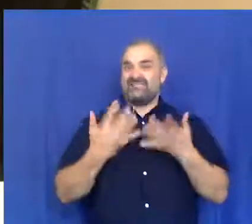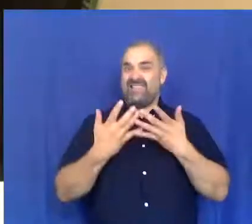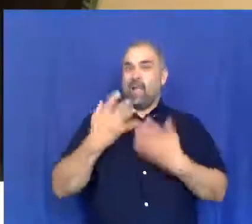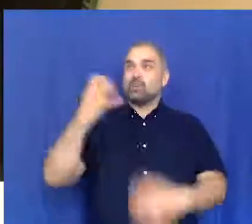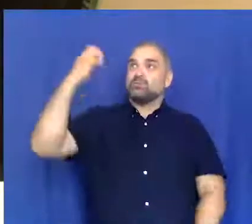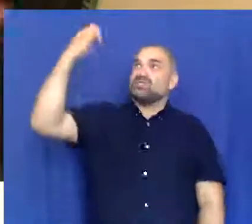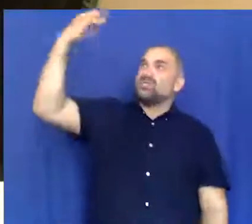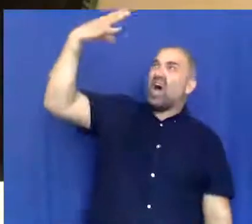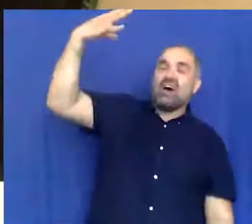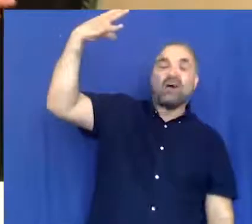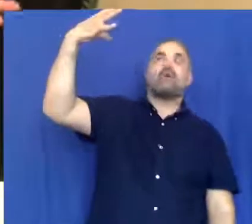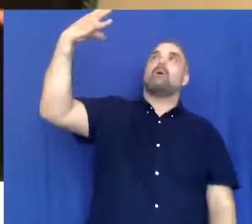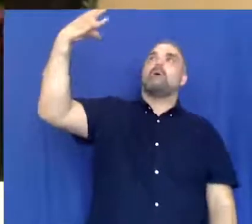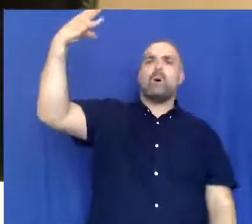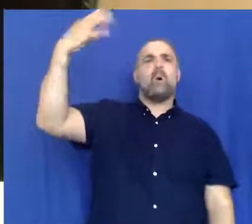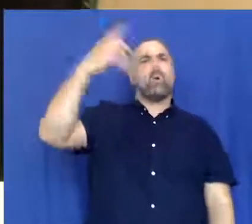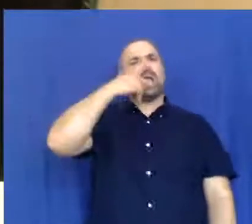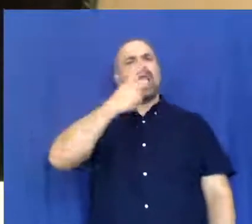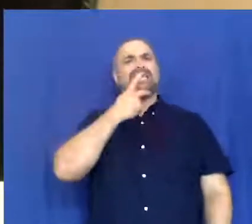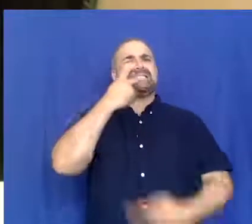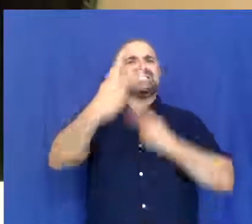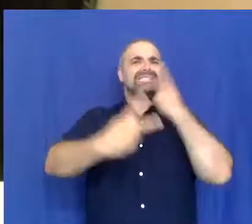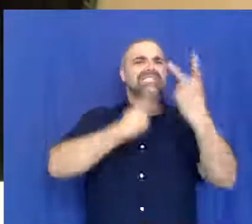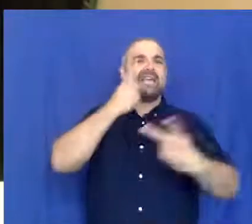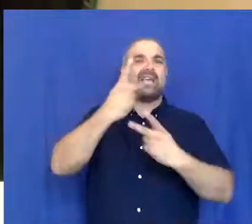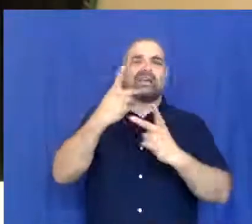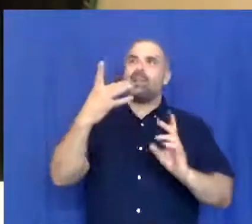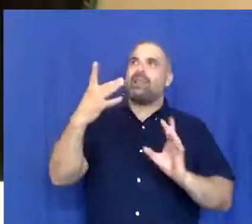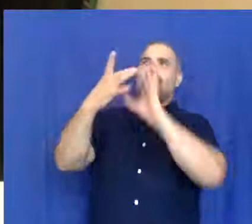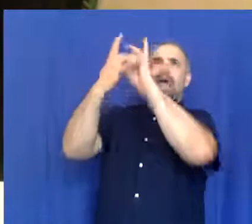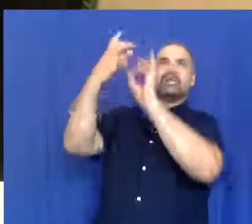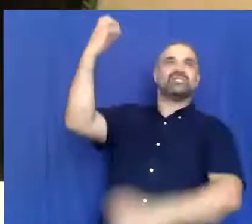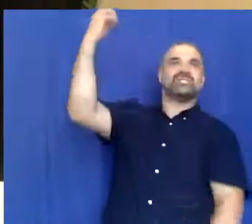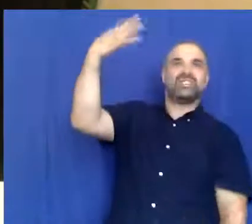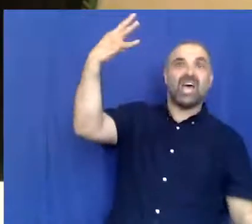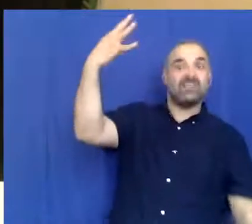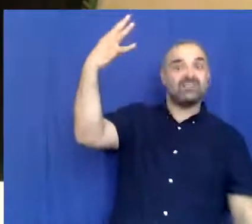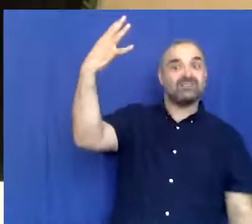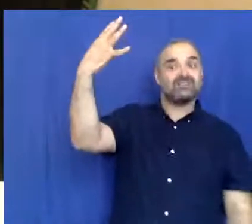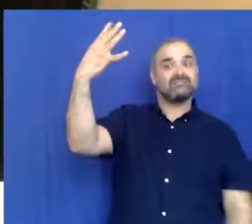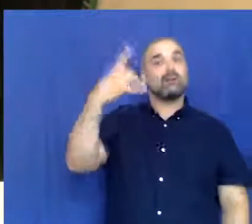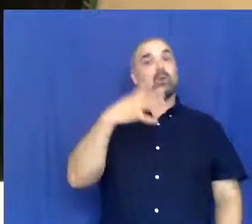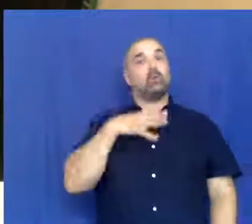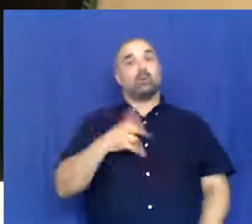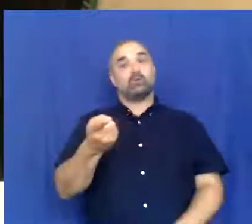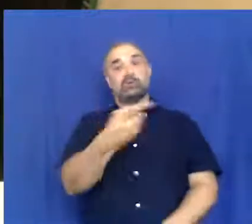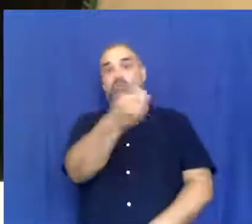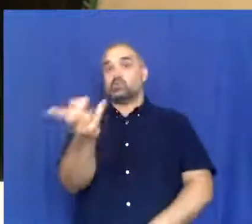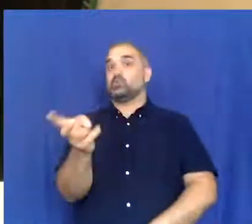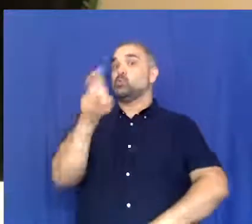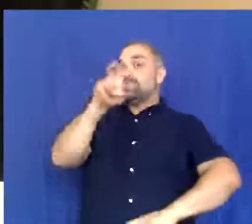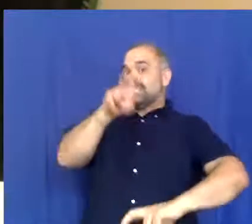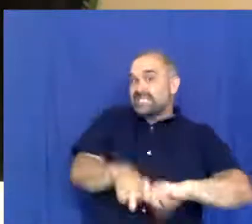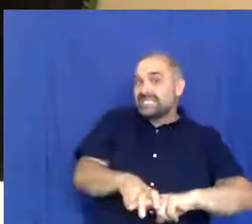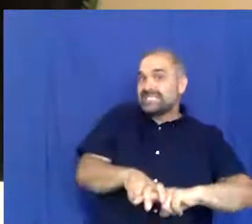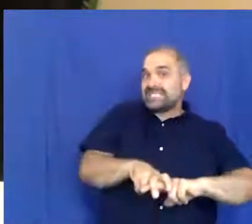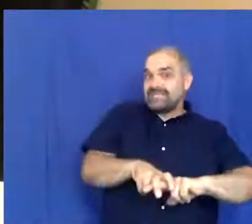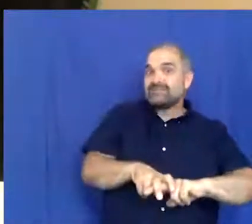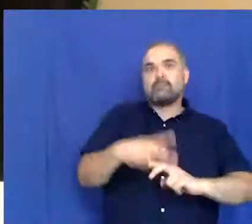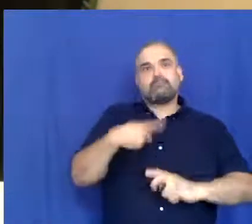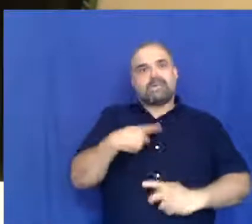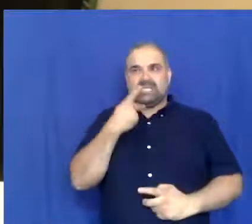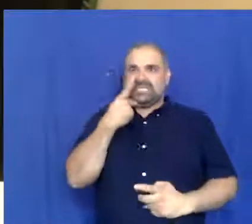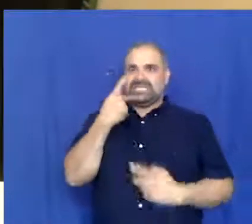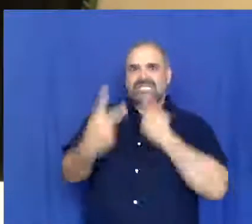Now that the sun has come out, we can sing a lovely song about the sunshine. Now I would like you to sit down for this